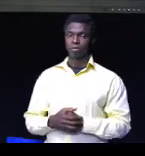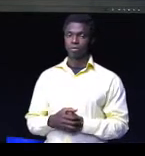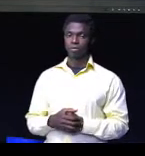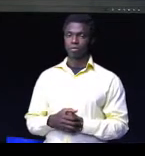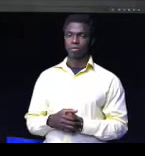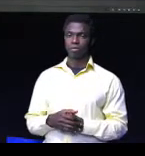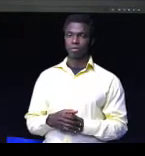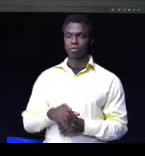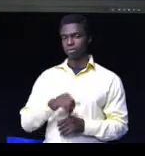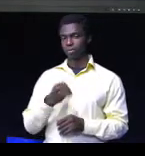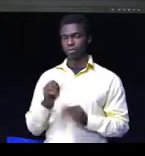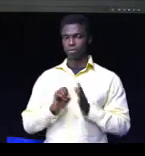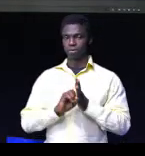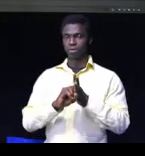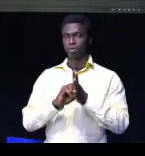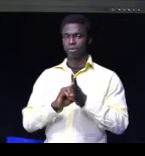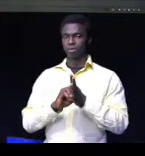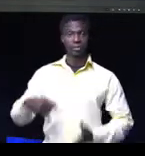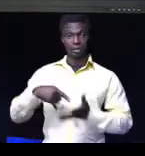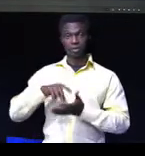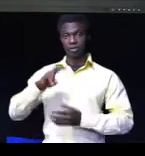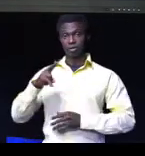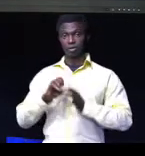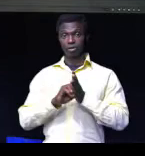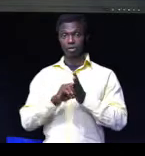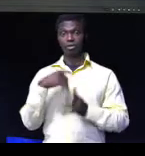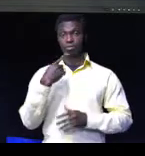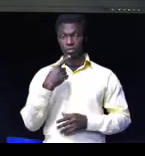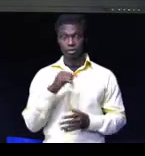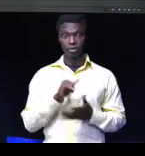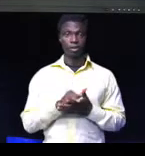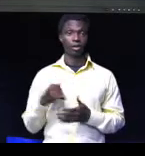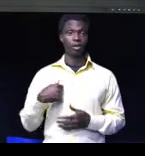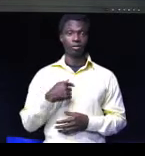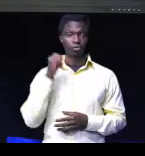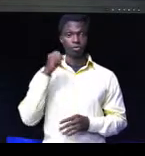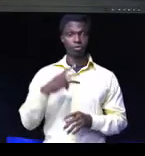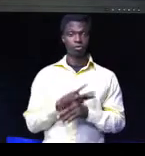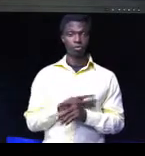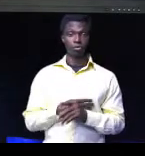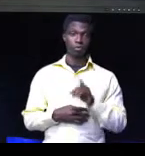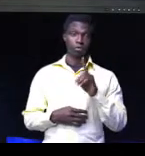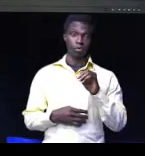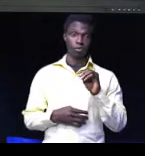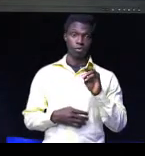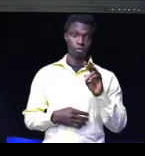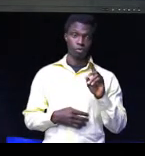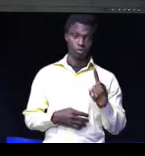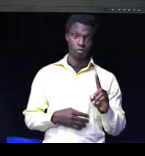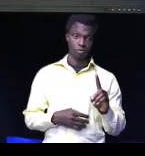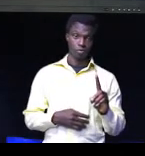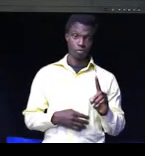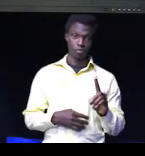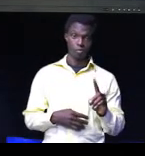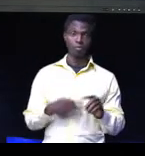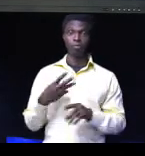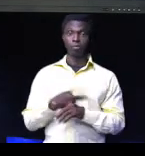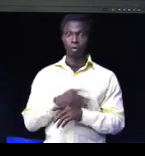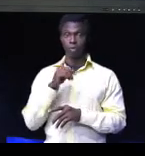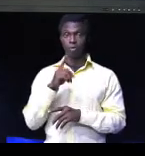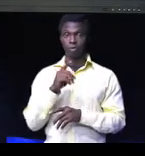10010. Let's check out another example. Now this second example says that we should multiply 101 in base